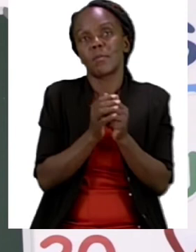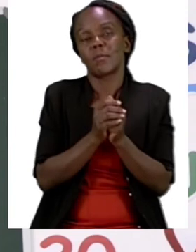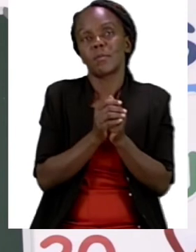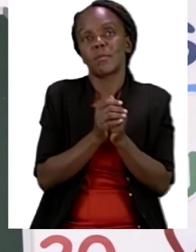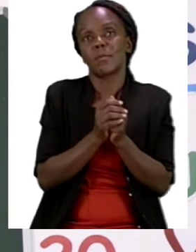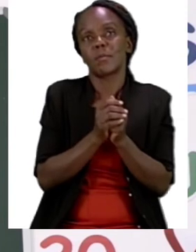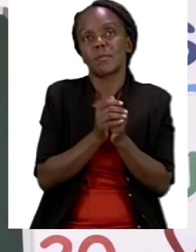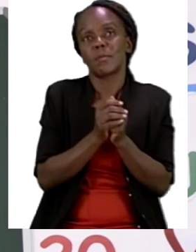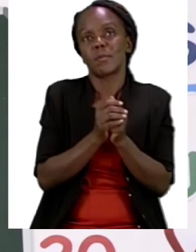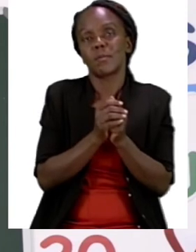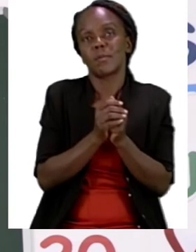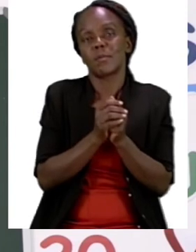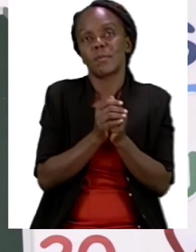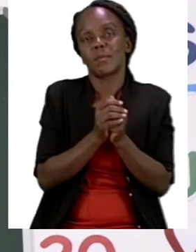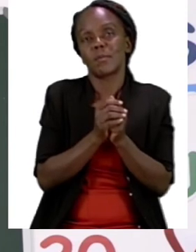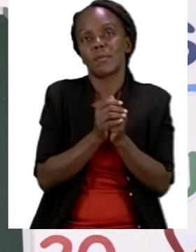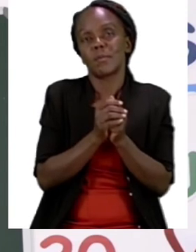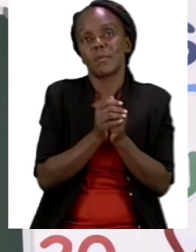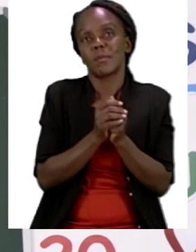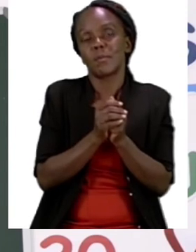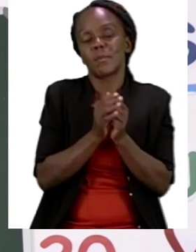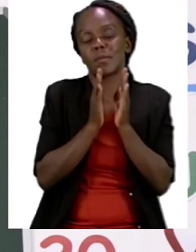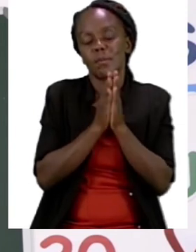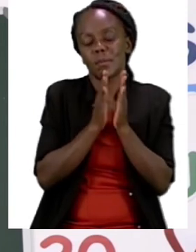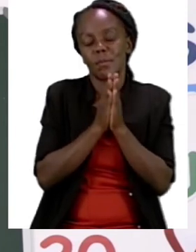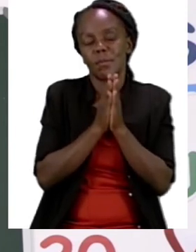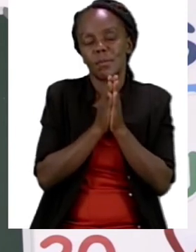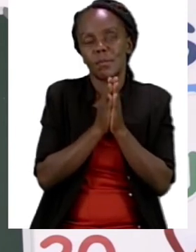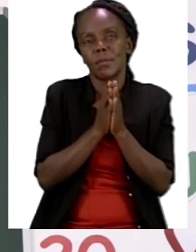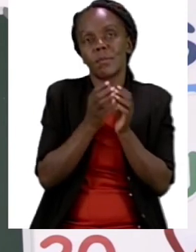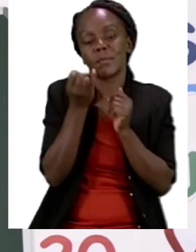carefully where it starts. And we're just going to go